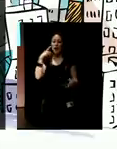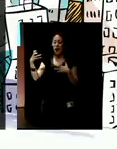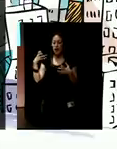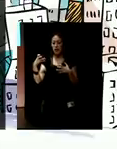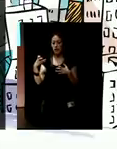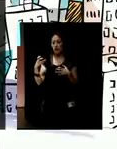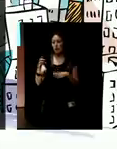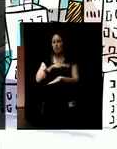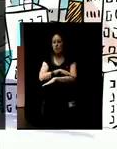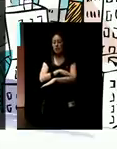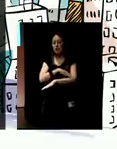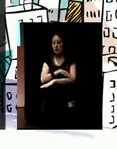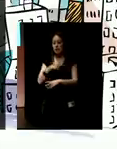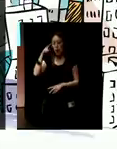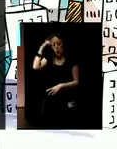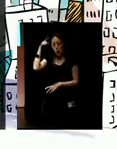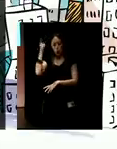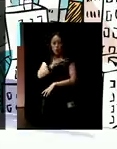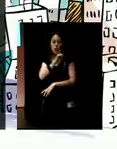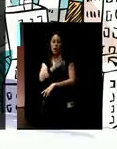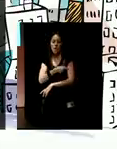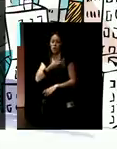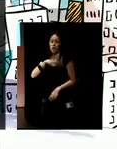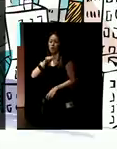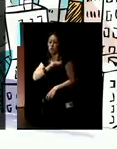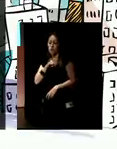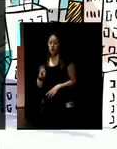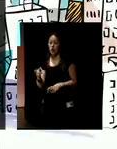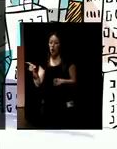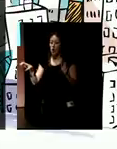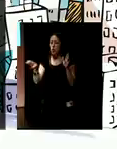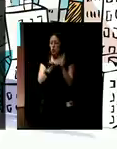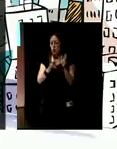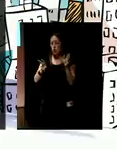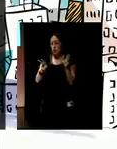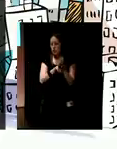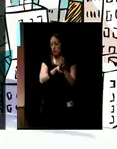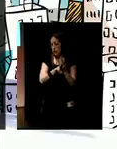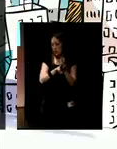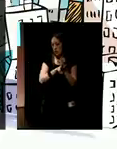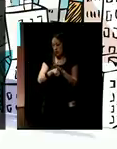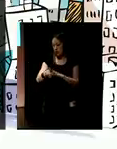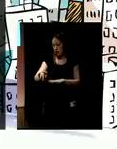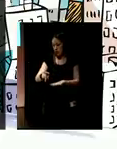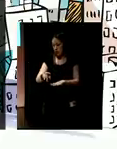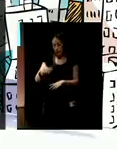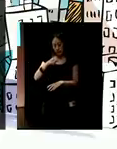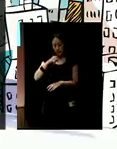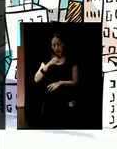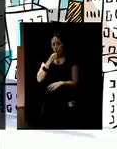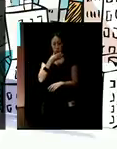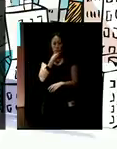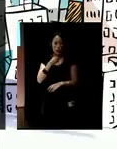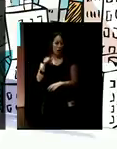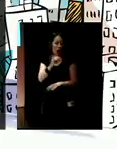Pilar has an impressive CV, and I will not read it, but it includes strategic work with national